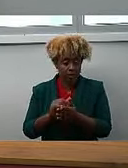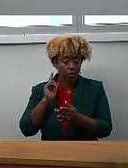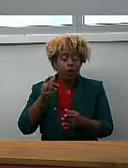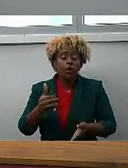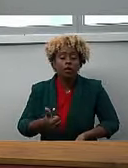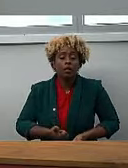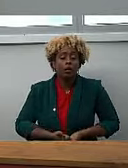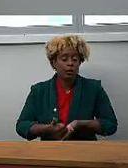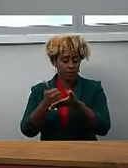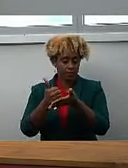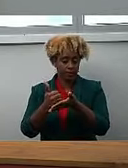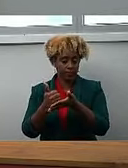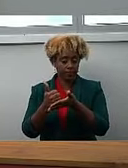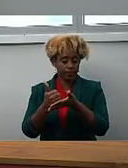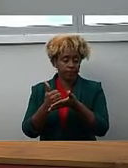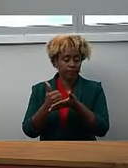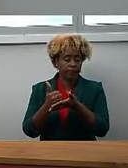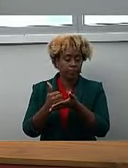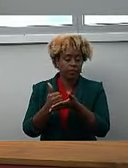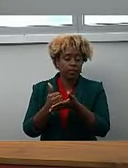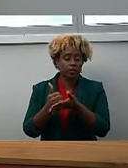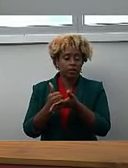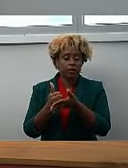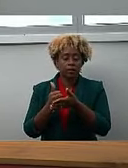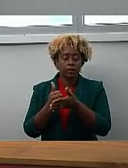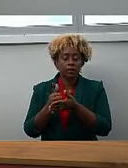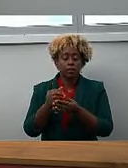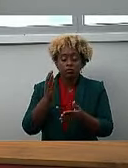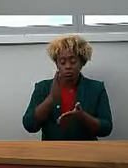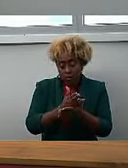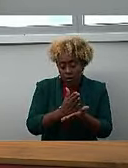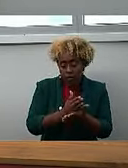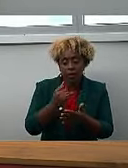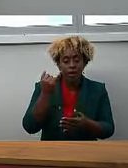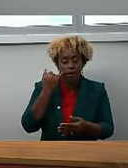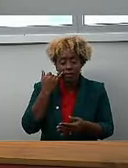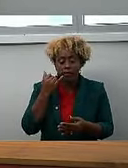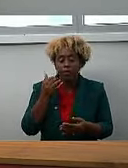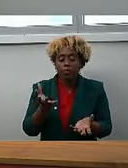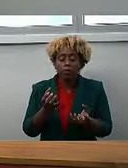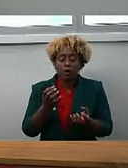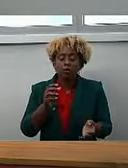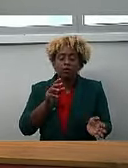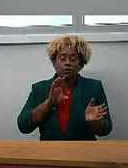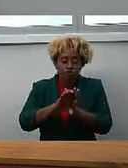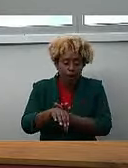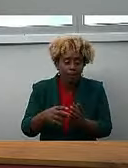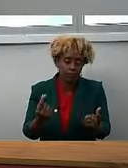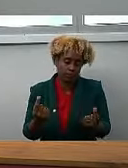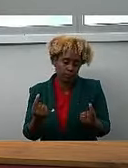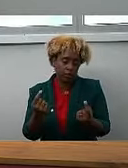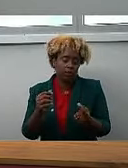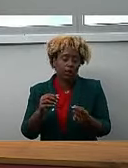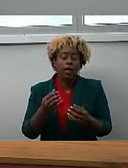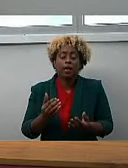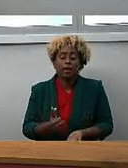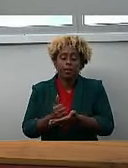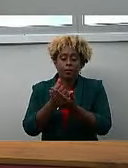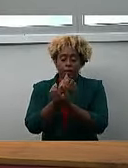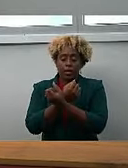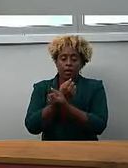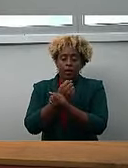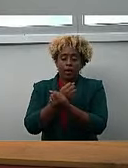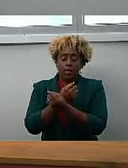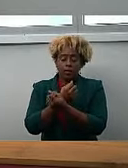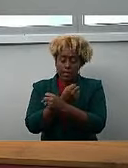help enhance surveillance, deter criminal activities, and promote a safer environment for all our